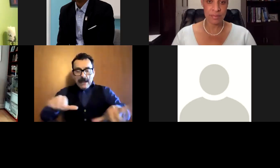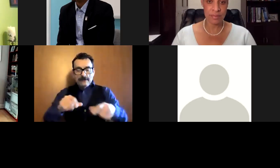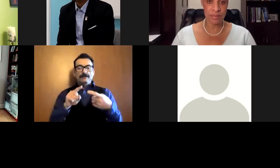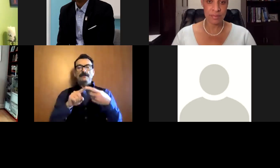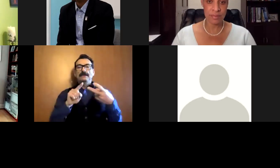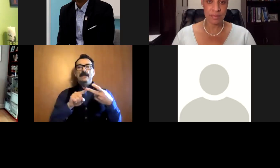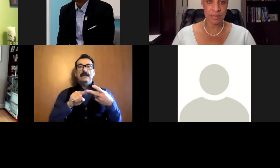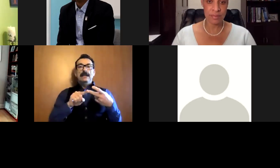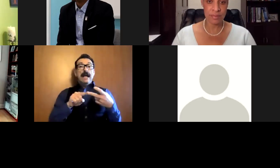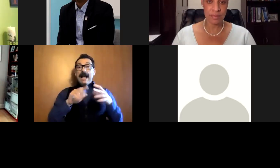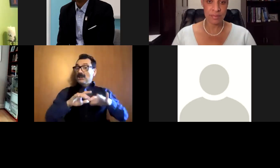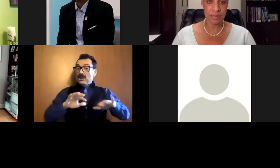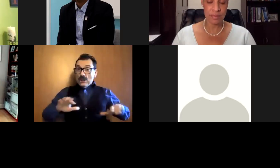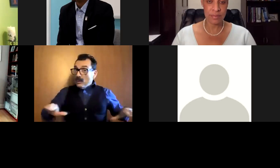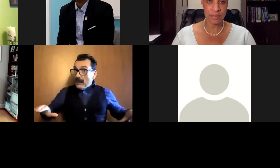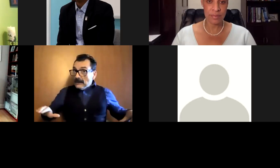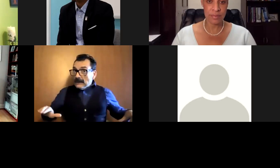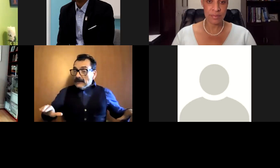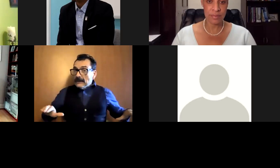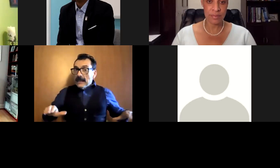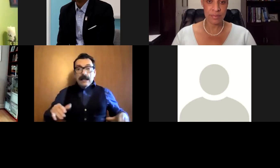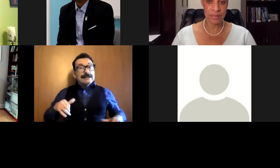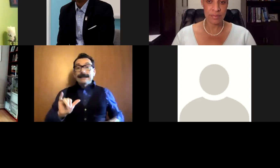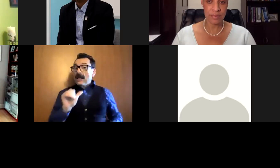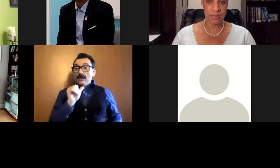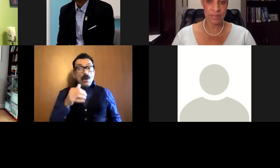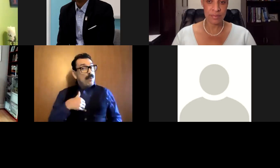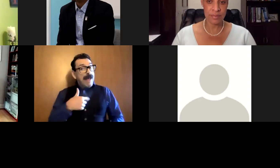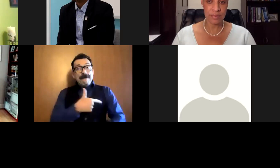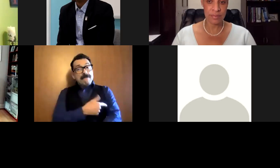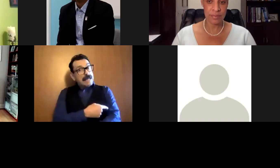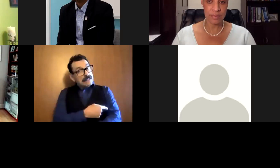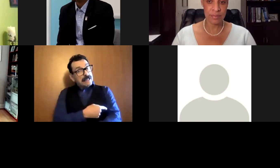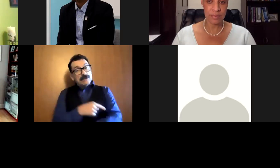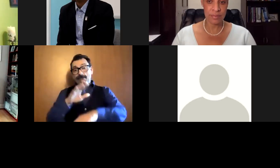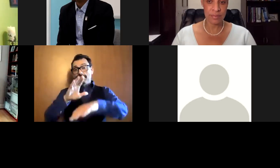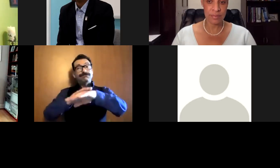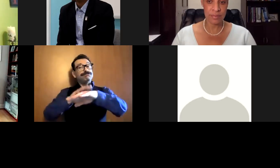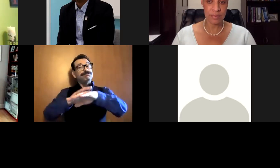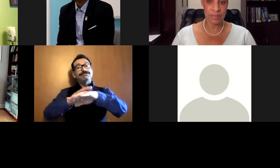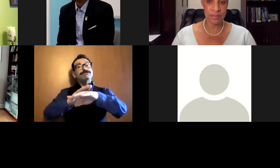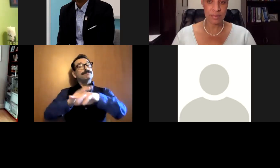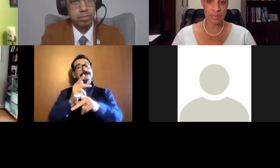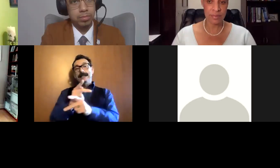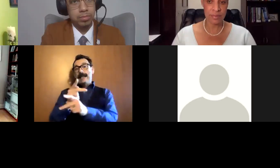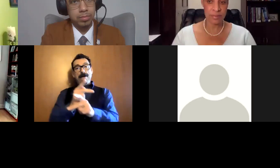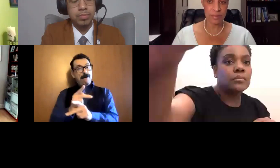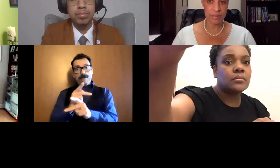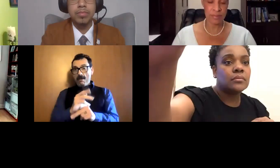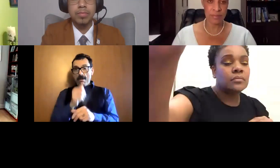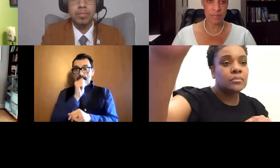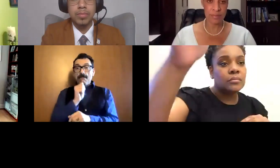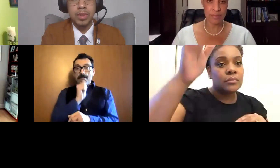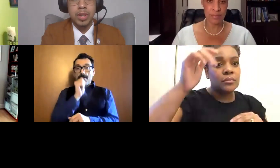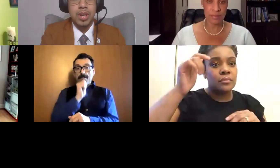around unvaccinated. And so we just have to bear down to the end. We're hopefully almost there.